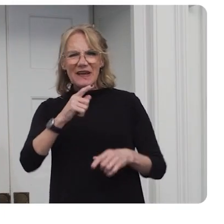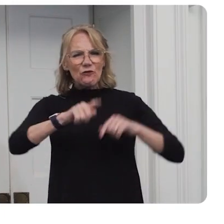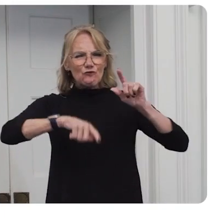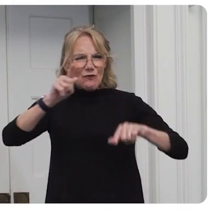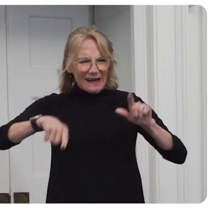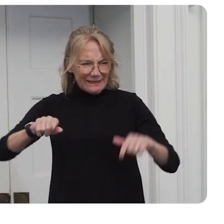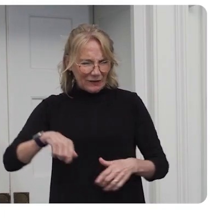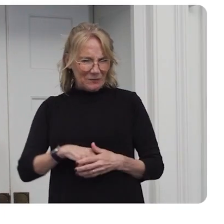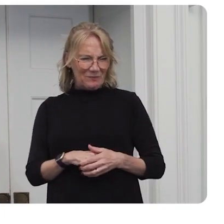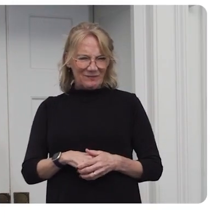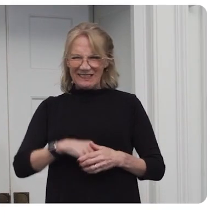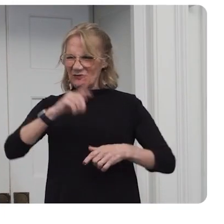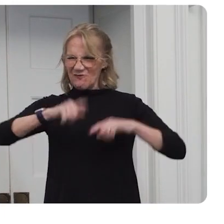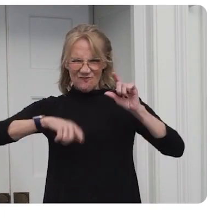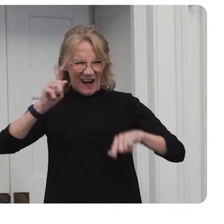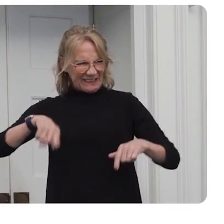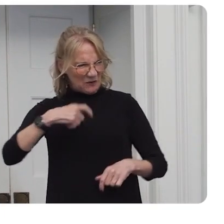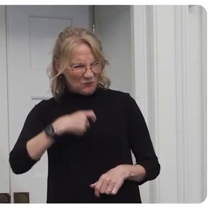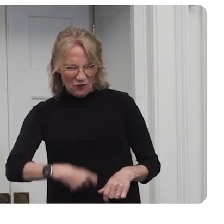Grace? You said random, didn't you?